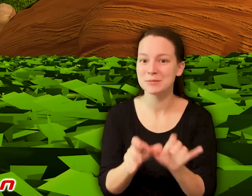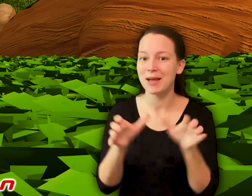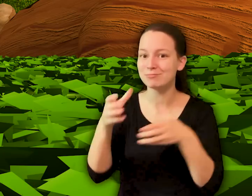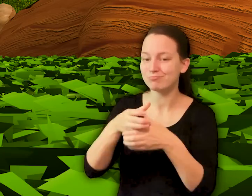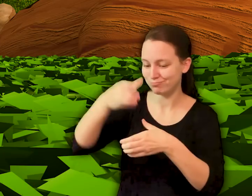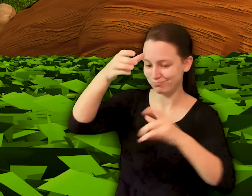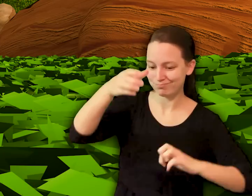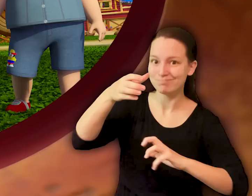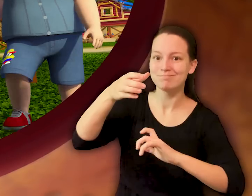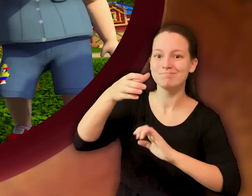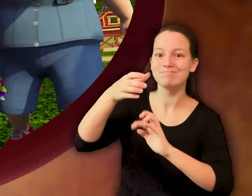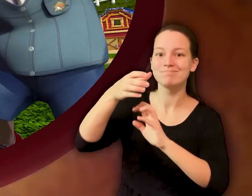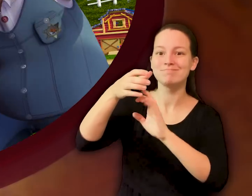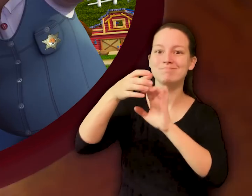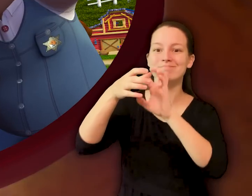spout